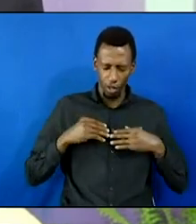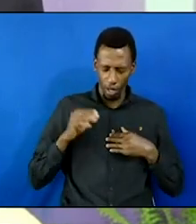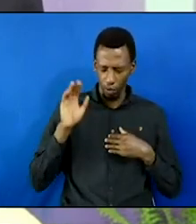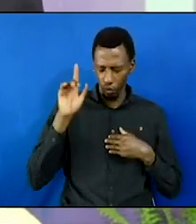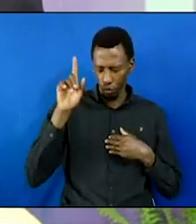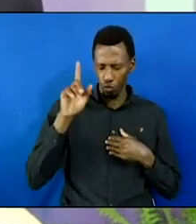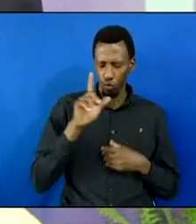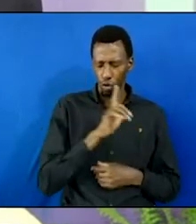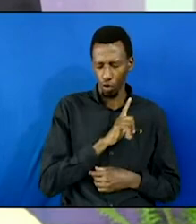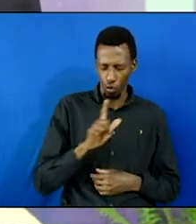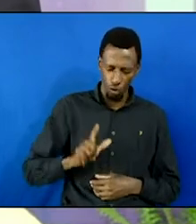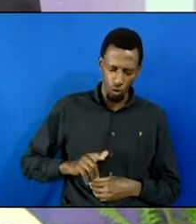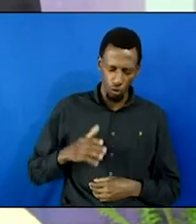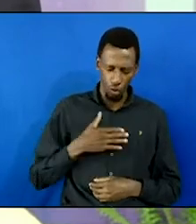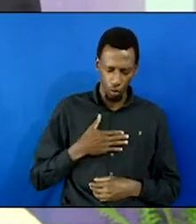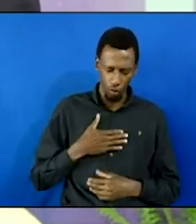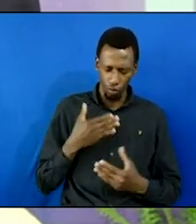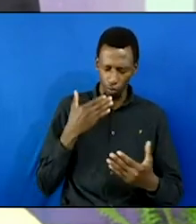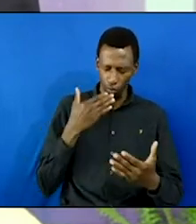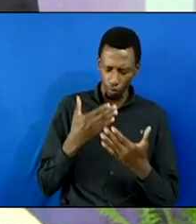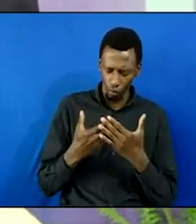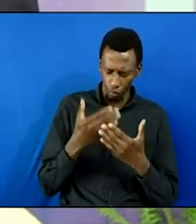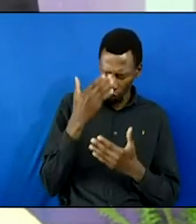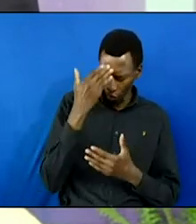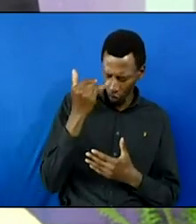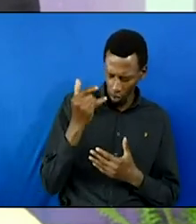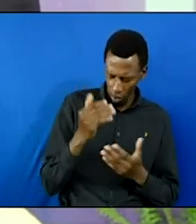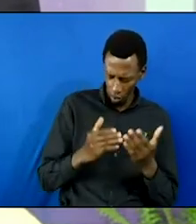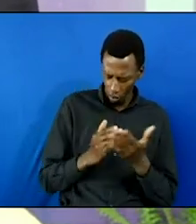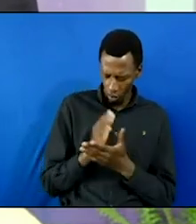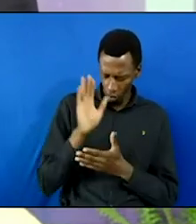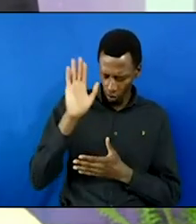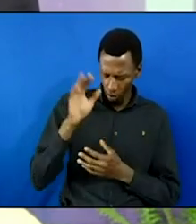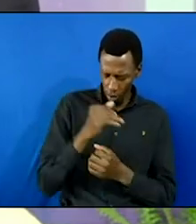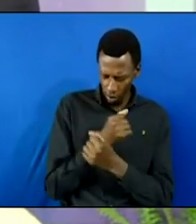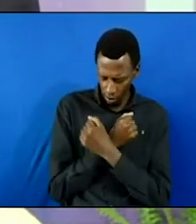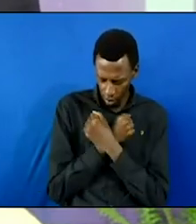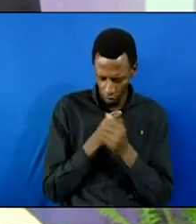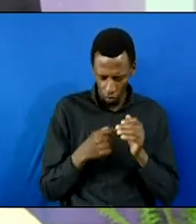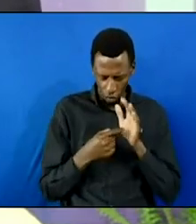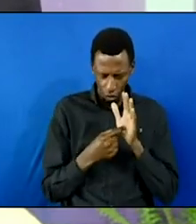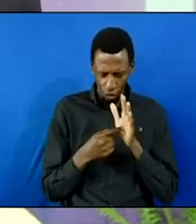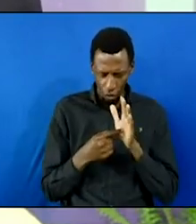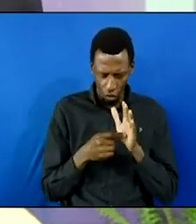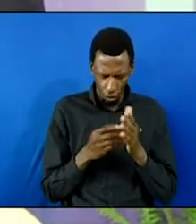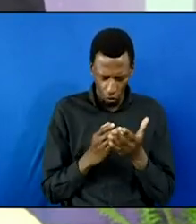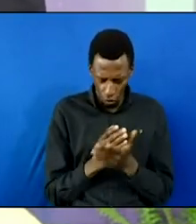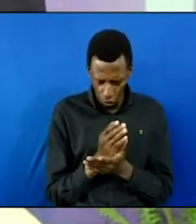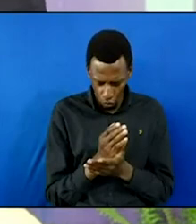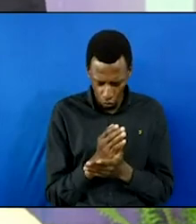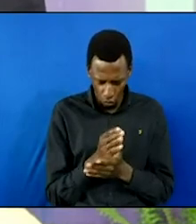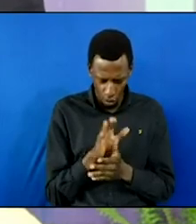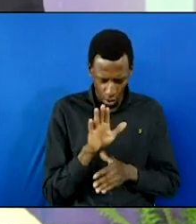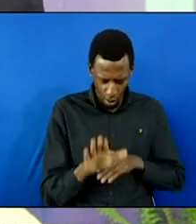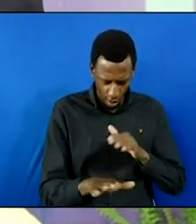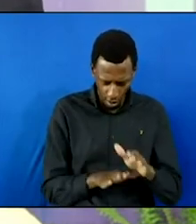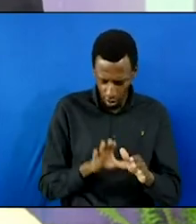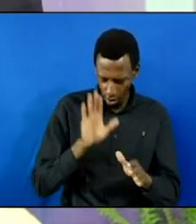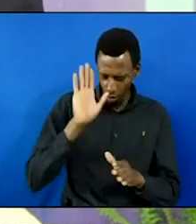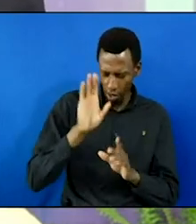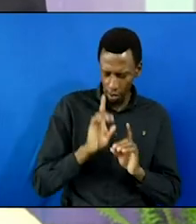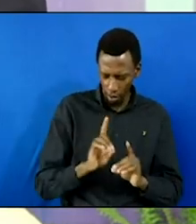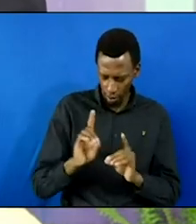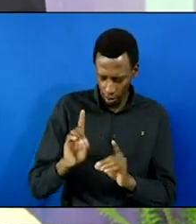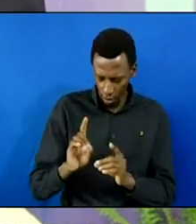Thank you that in your love, you demonstrated this love by washing the feet of your disciples. Much as it was